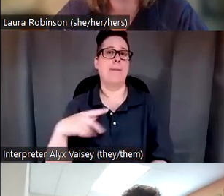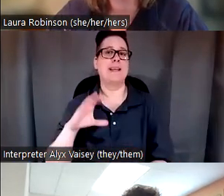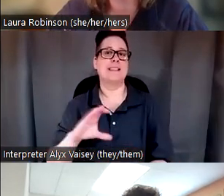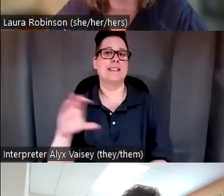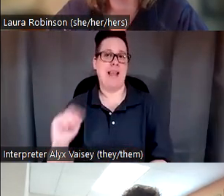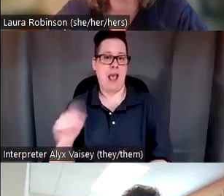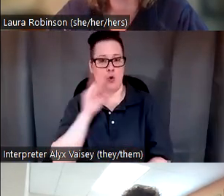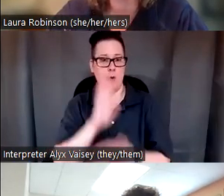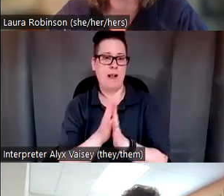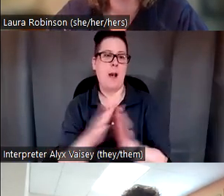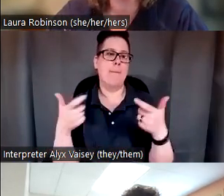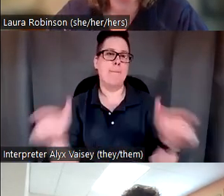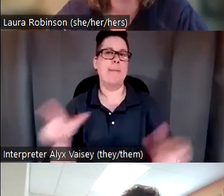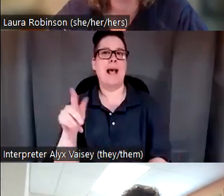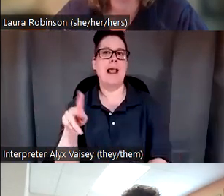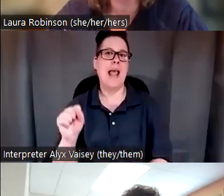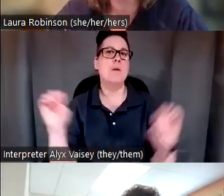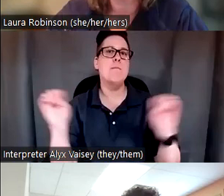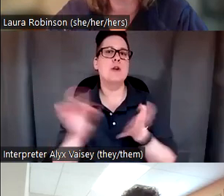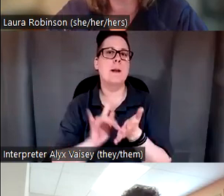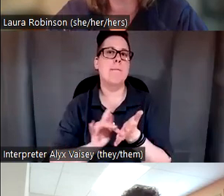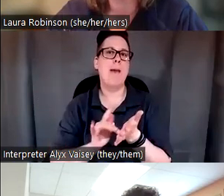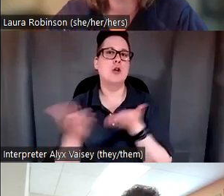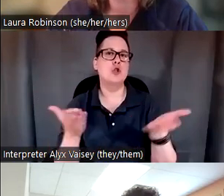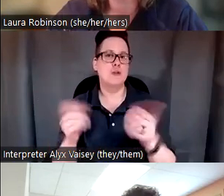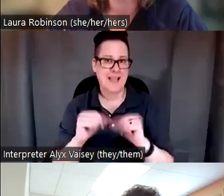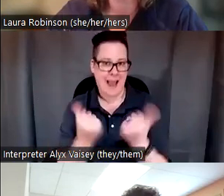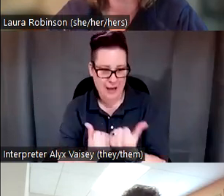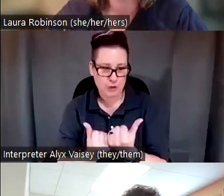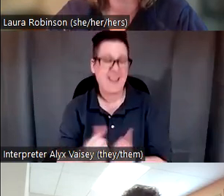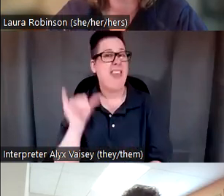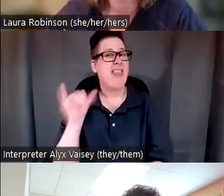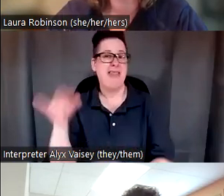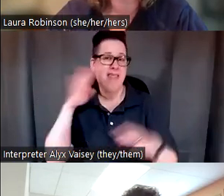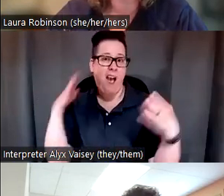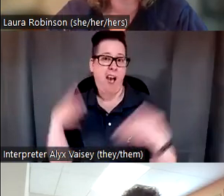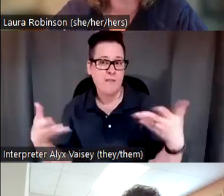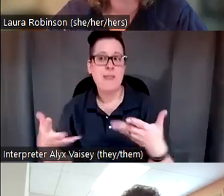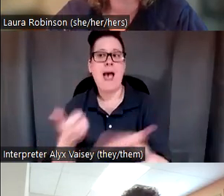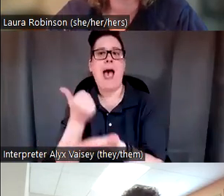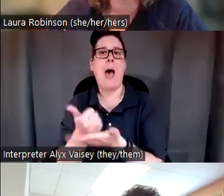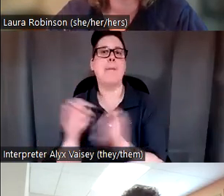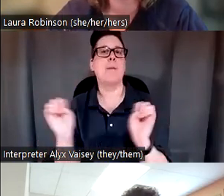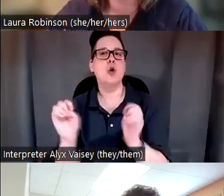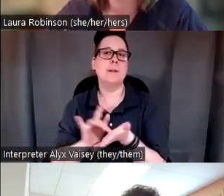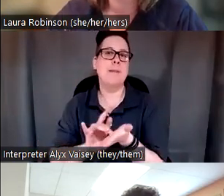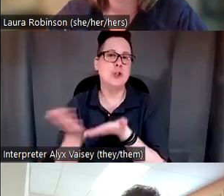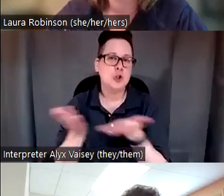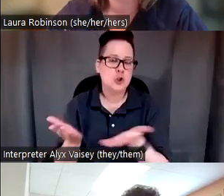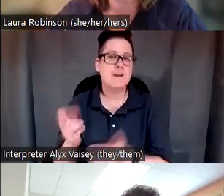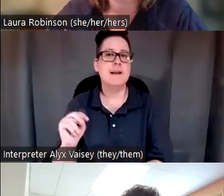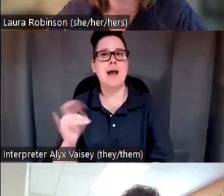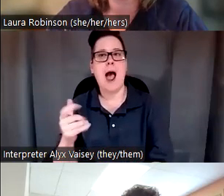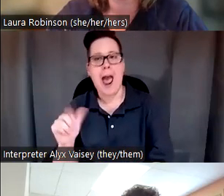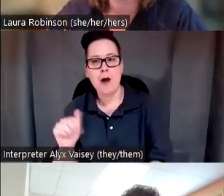Big Lakes Emergency Medical Services Program Agency. And this program initiative focuses on assisting emergency medical services in Niagara,